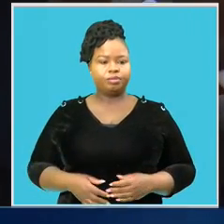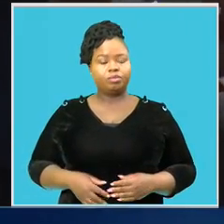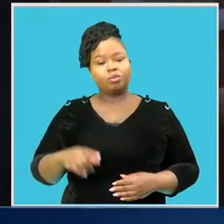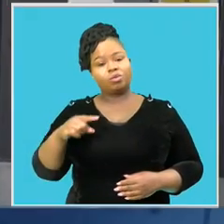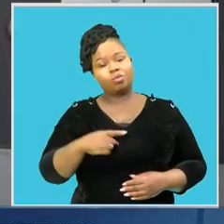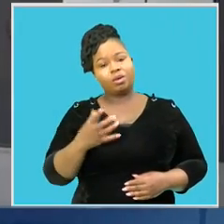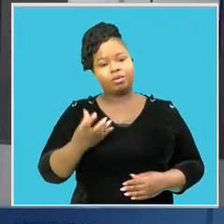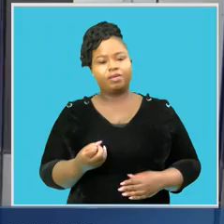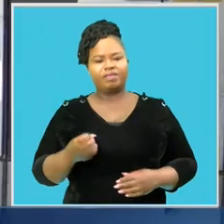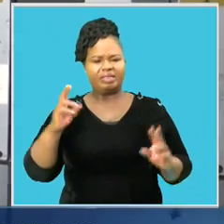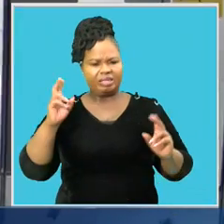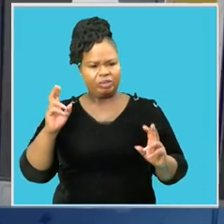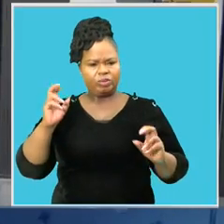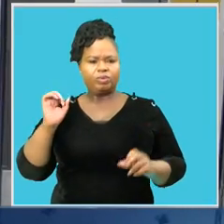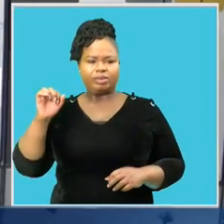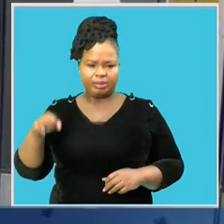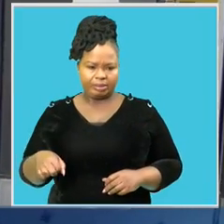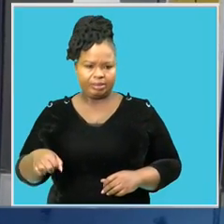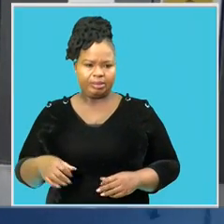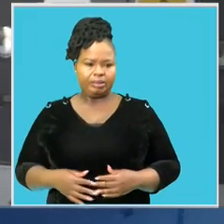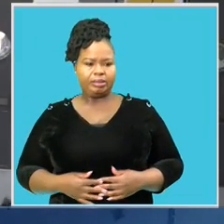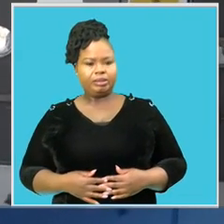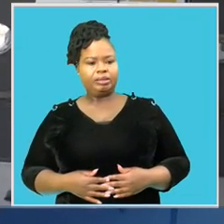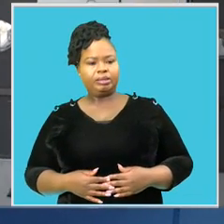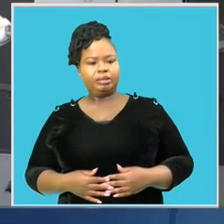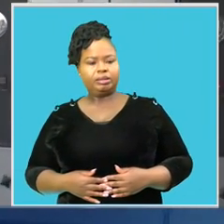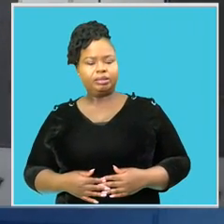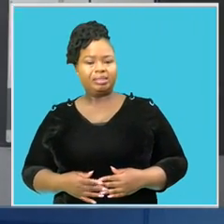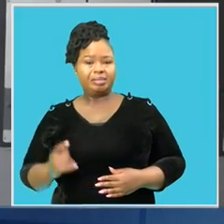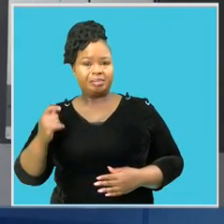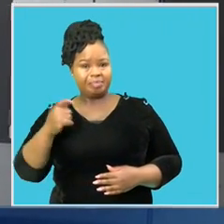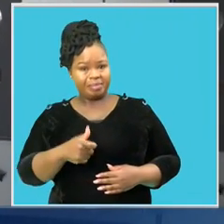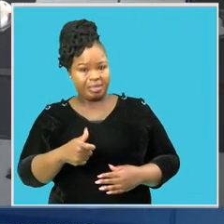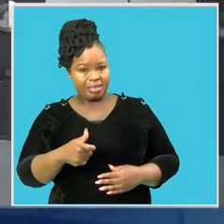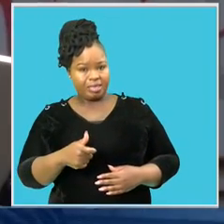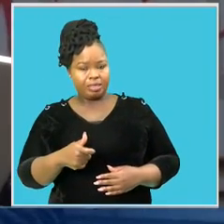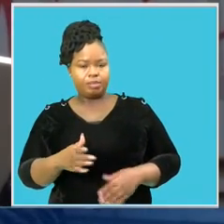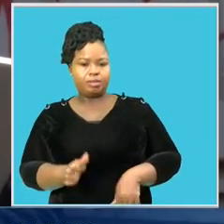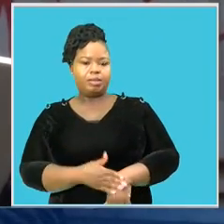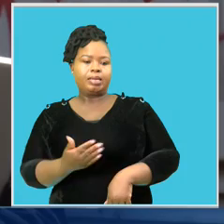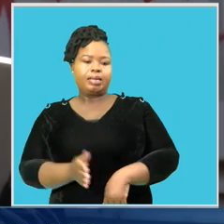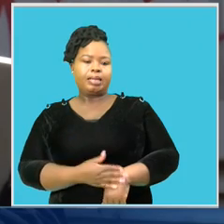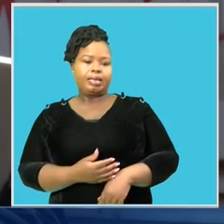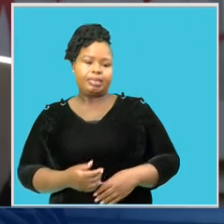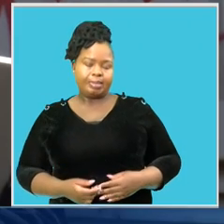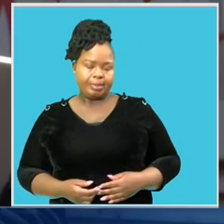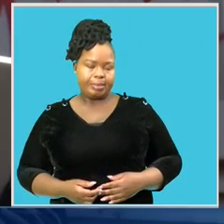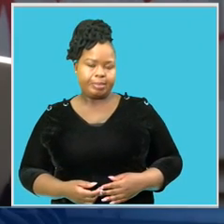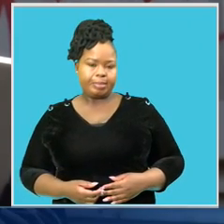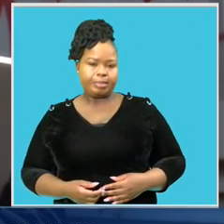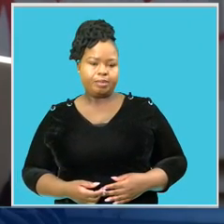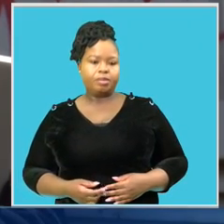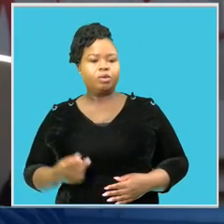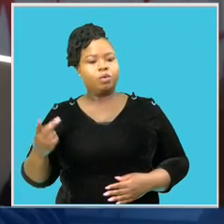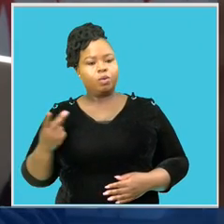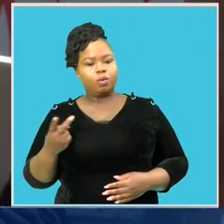issue, yes, there might be an issue of a payment that might be late, but there is also an issue